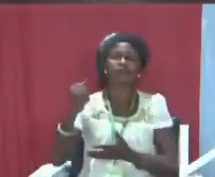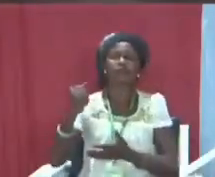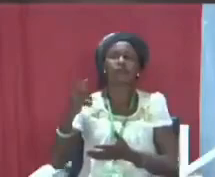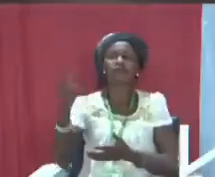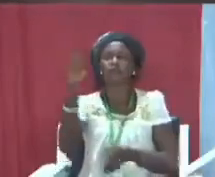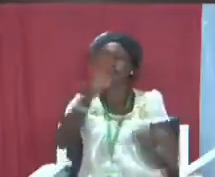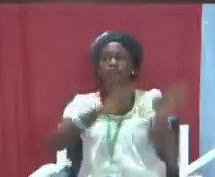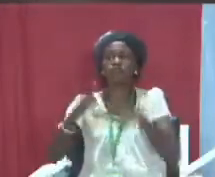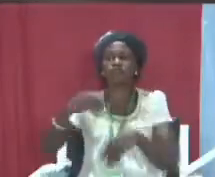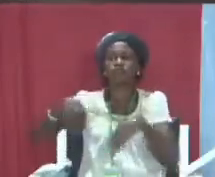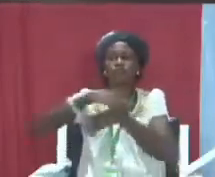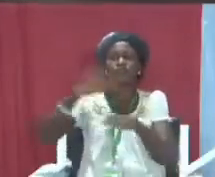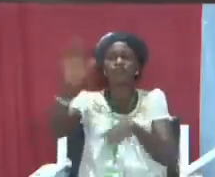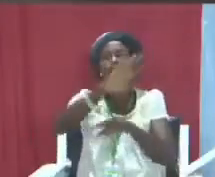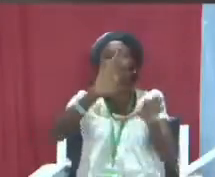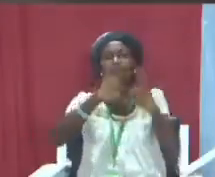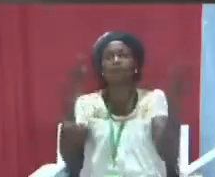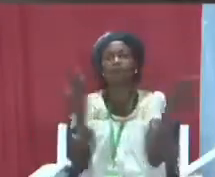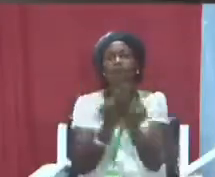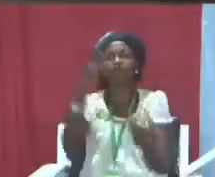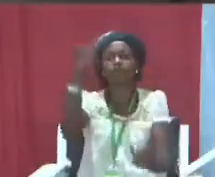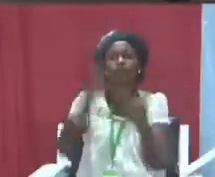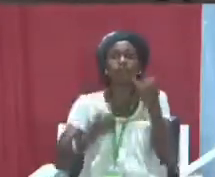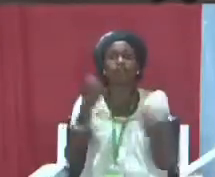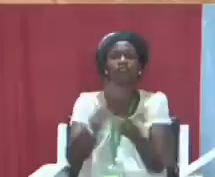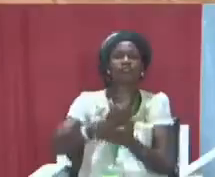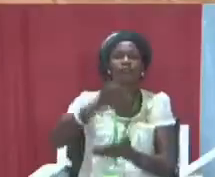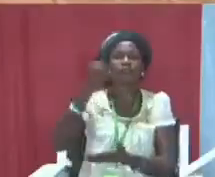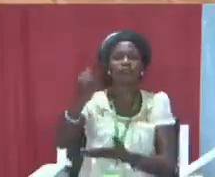The siege over your family is over.